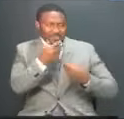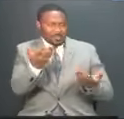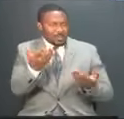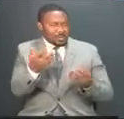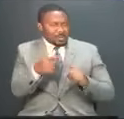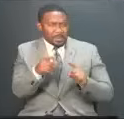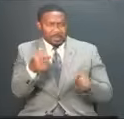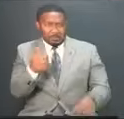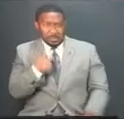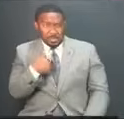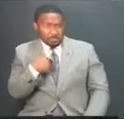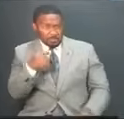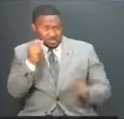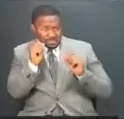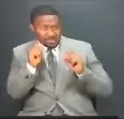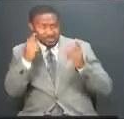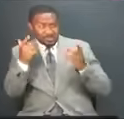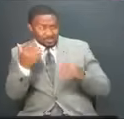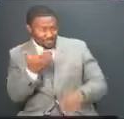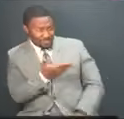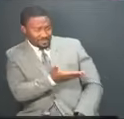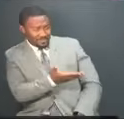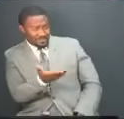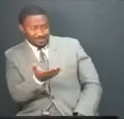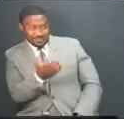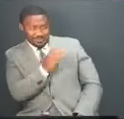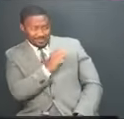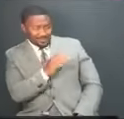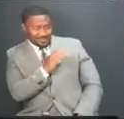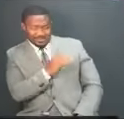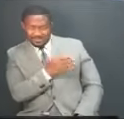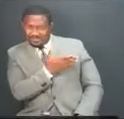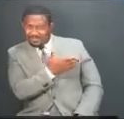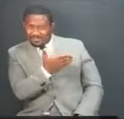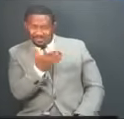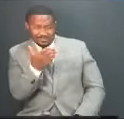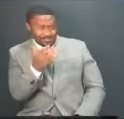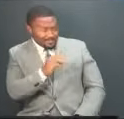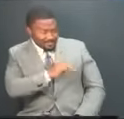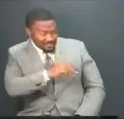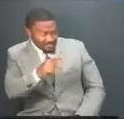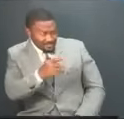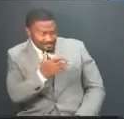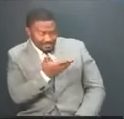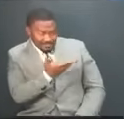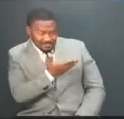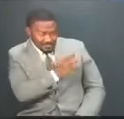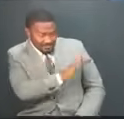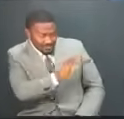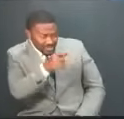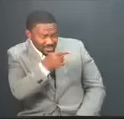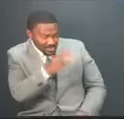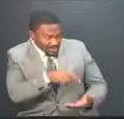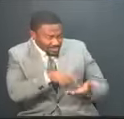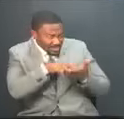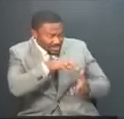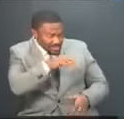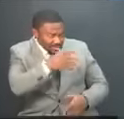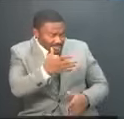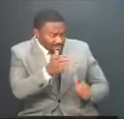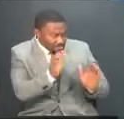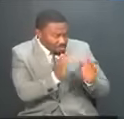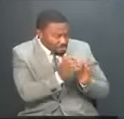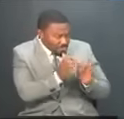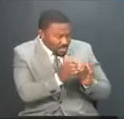surprised that we have this character of parliamentarians representing the minority